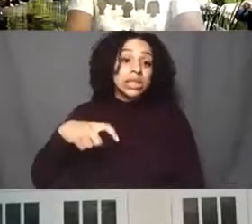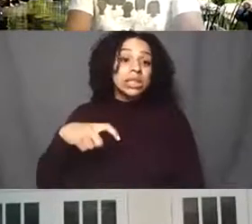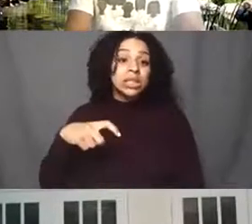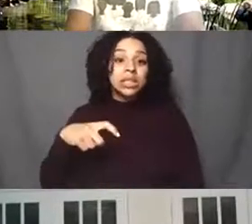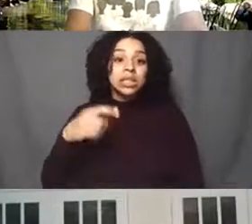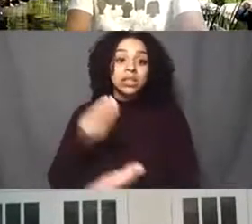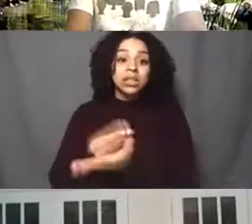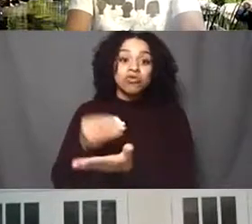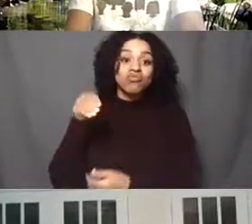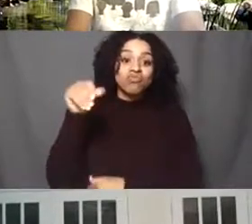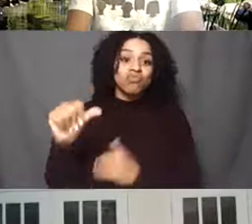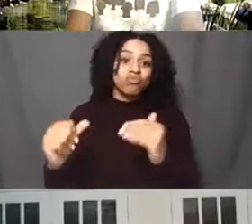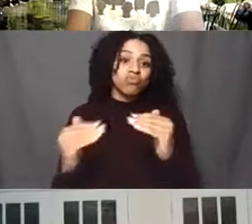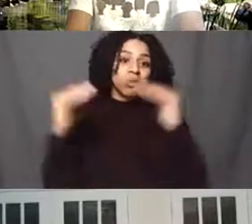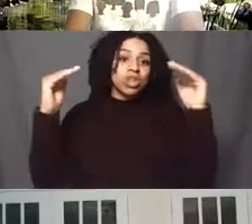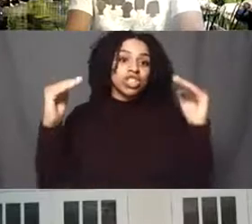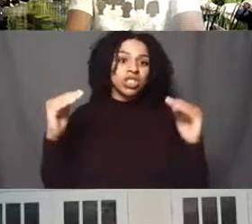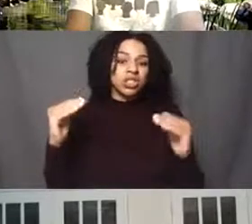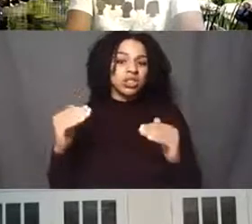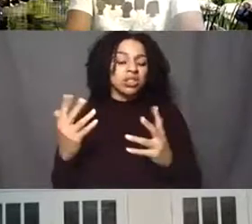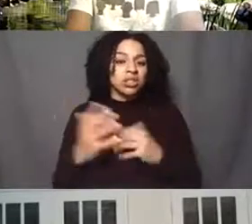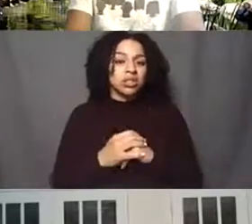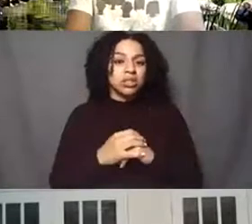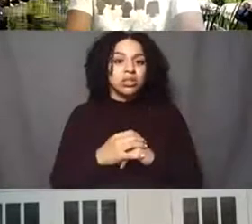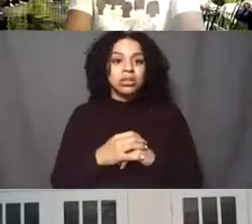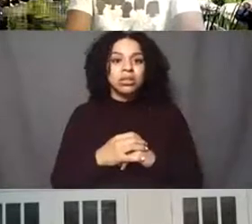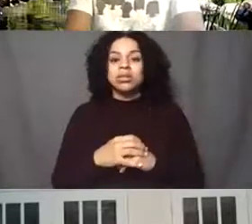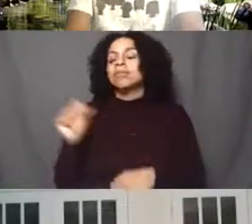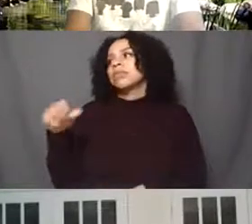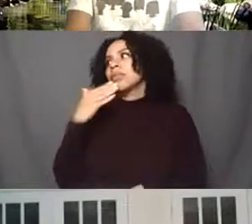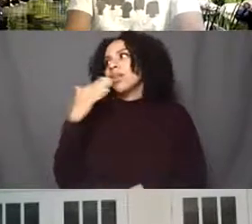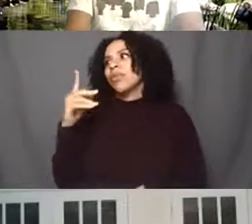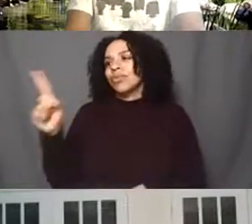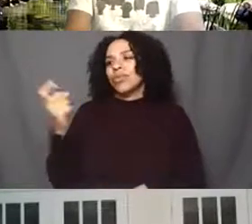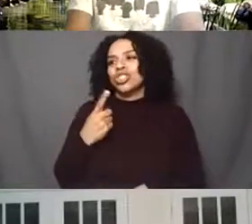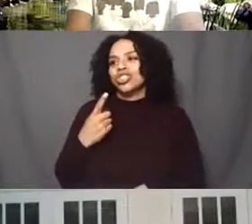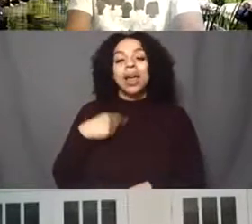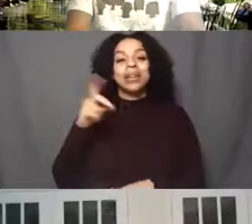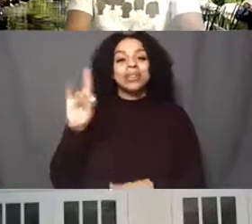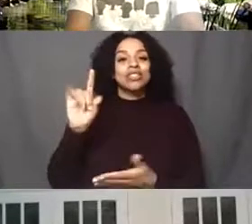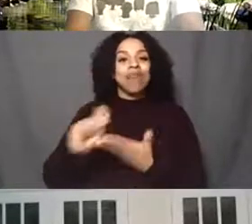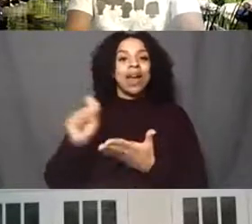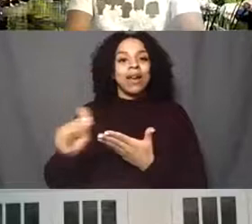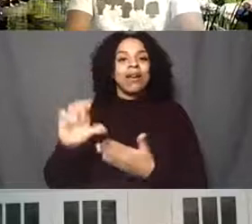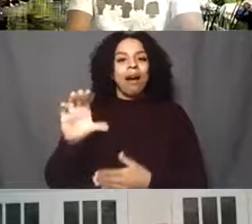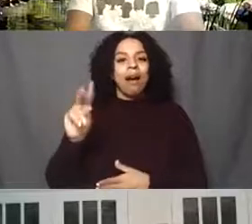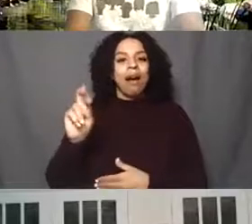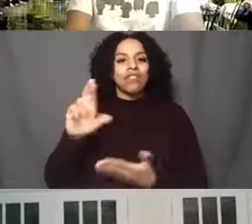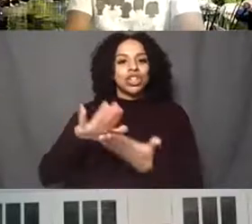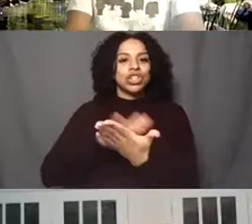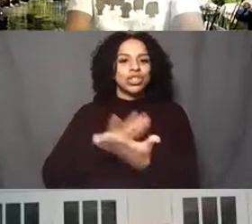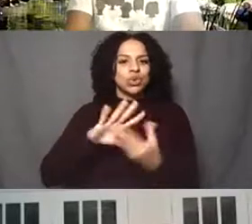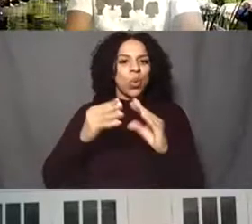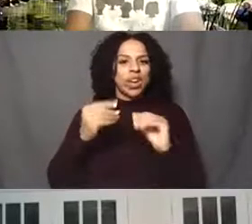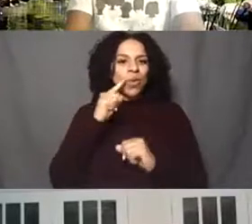Yeah, thank you for that question. I actually wrote a cover story for the New York Times Magazine on reparations last